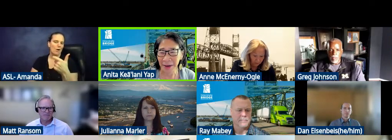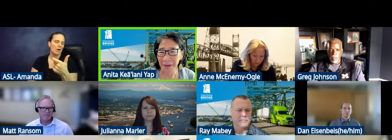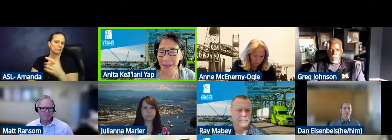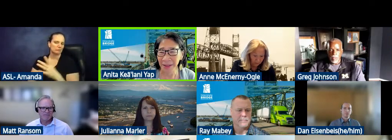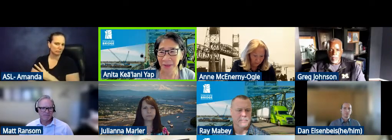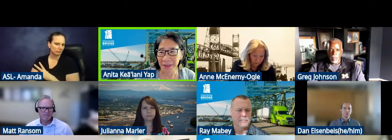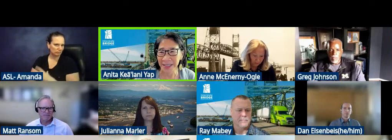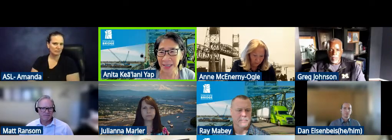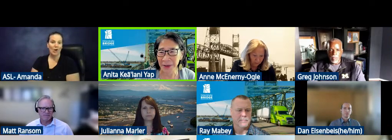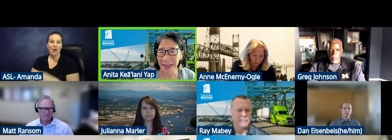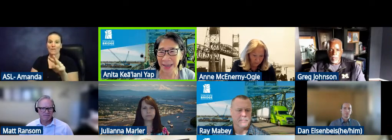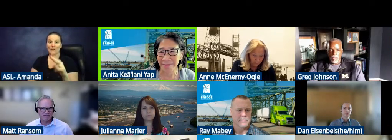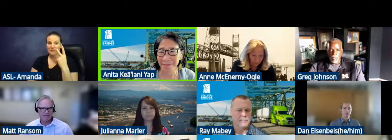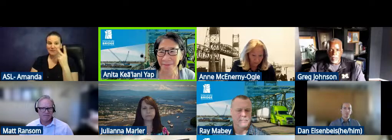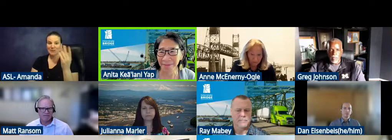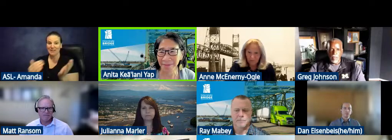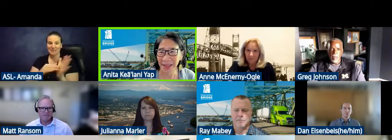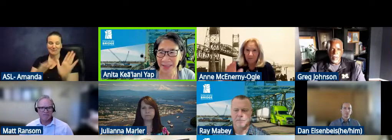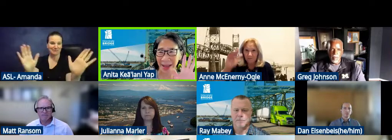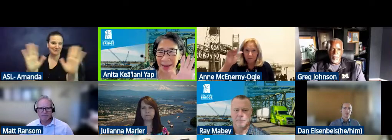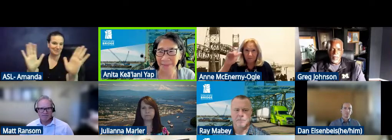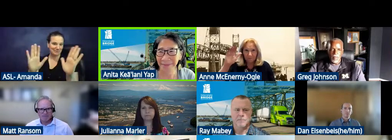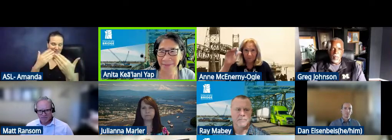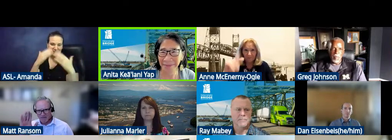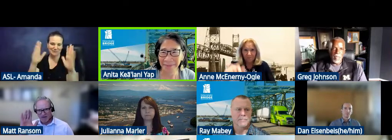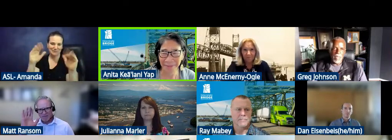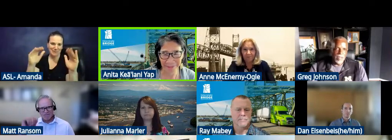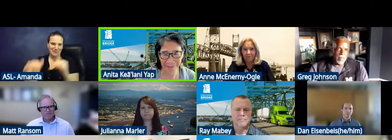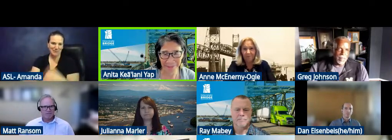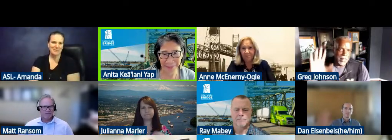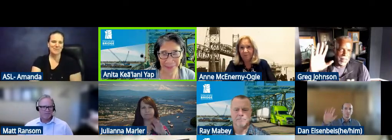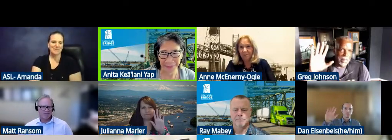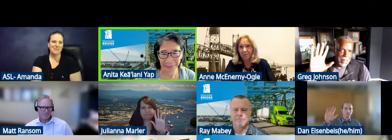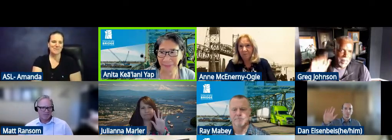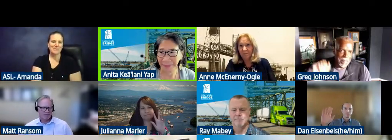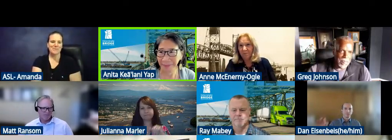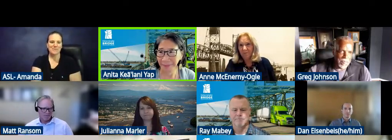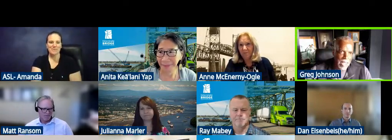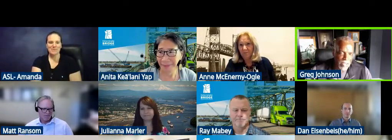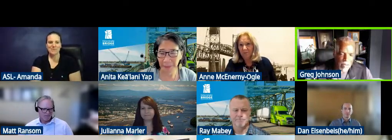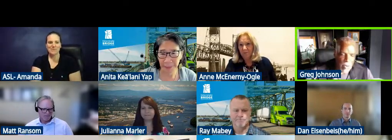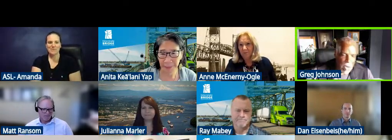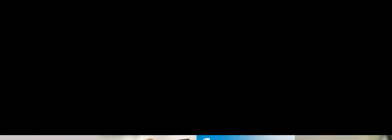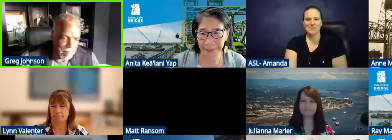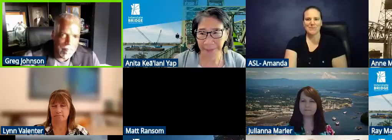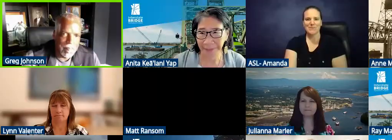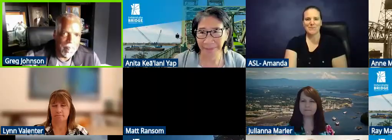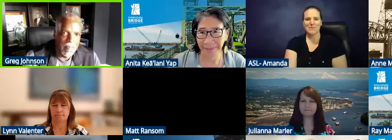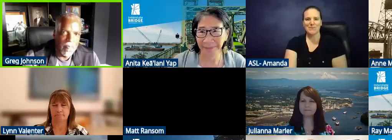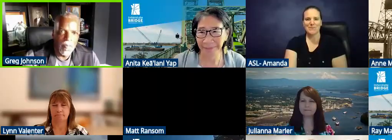and we look forward to seeing you again. Thanks a lot. Thanks, everyone.